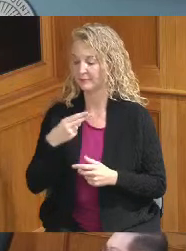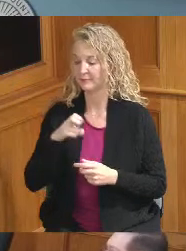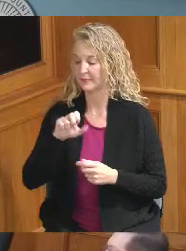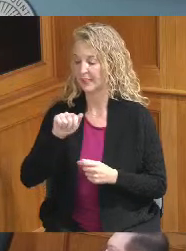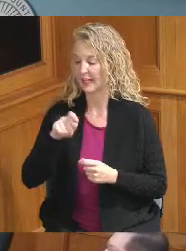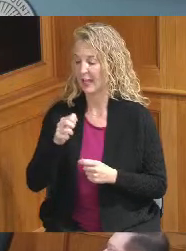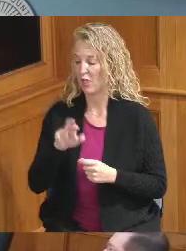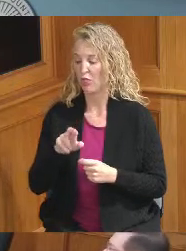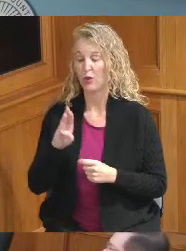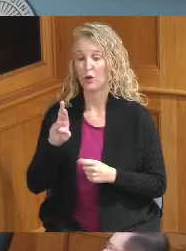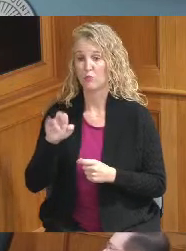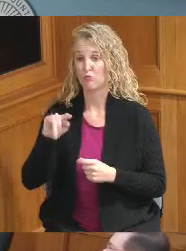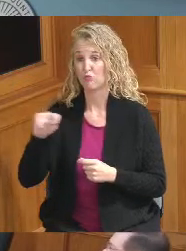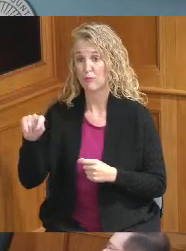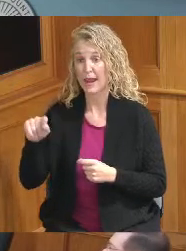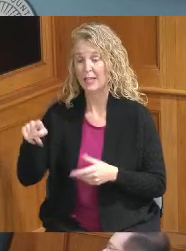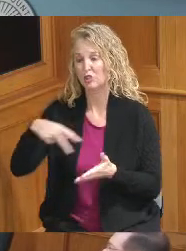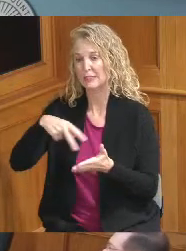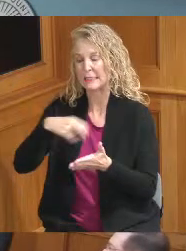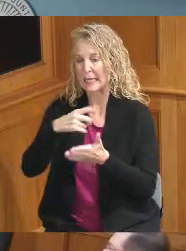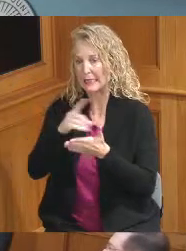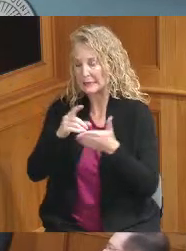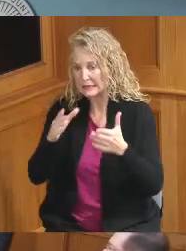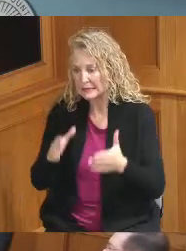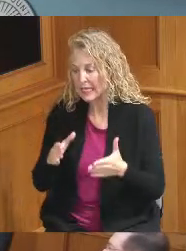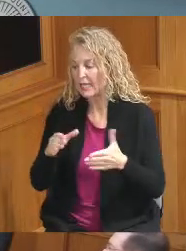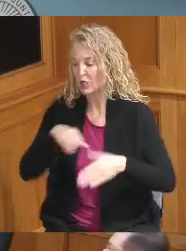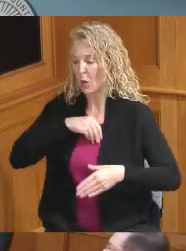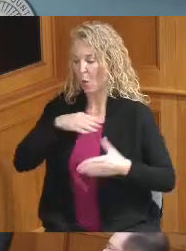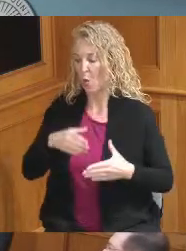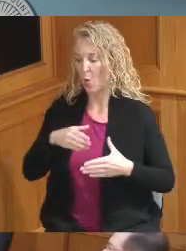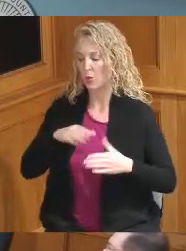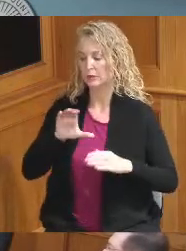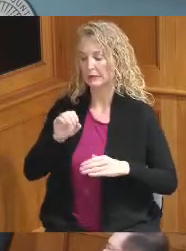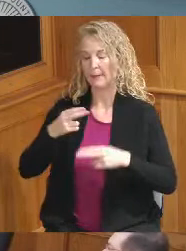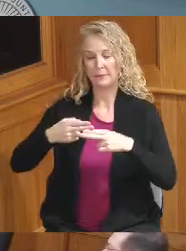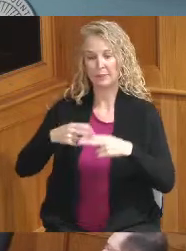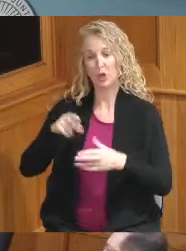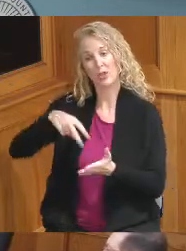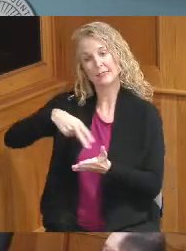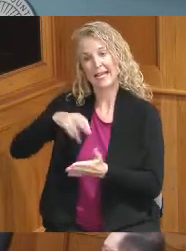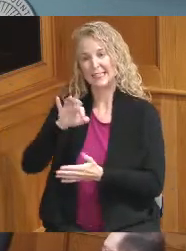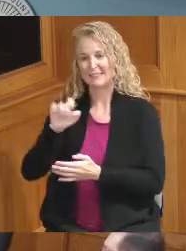Britt, who is a choreographer and owner of Dance Fix.